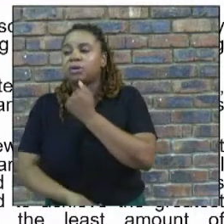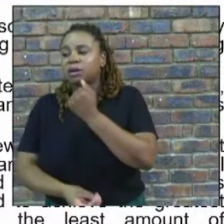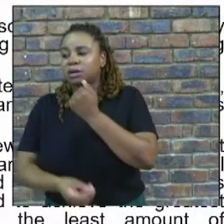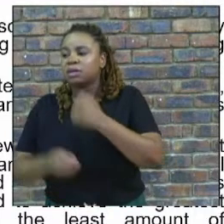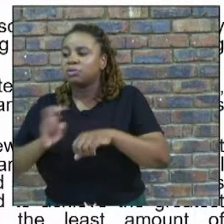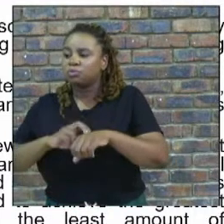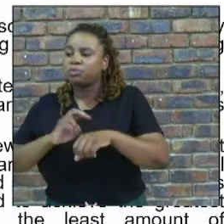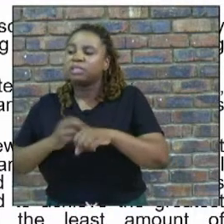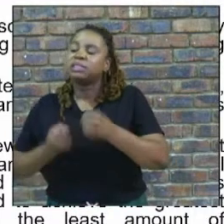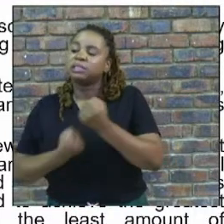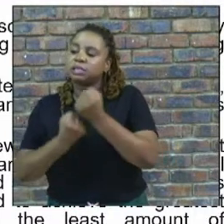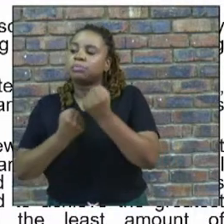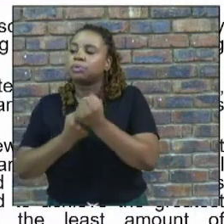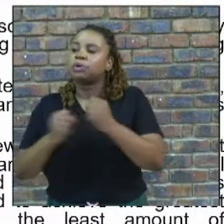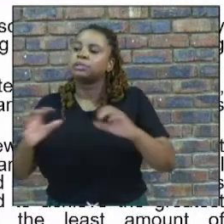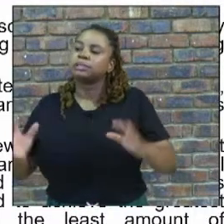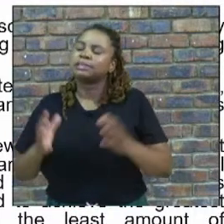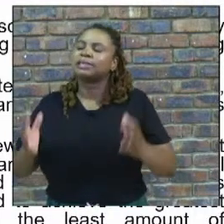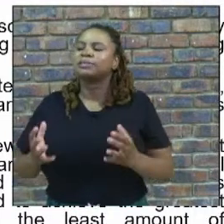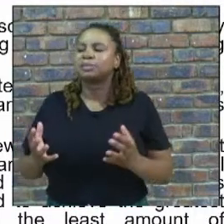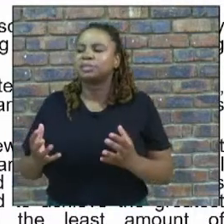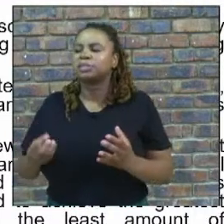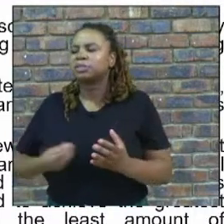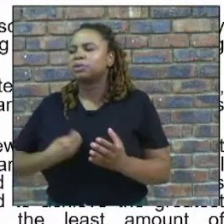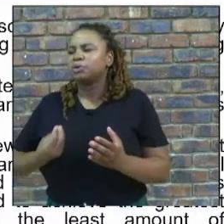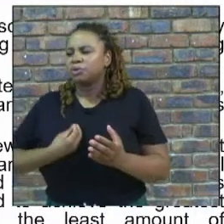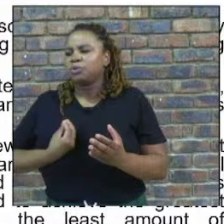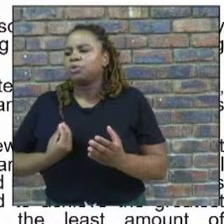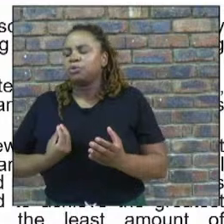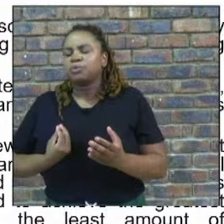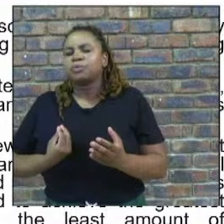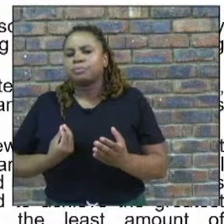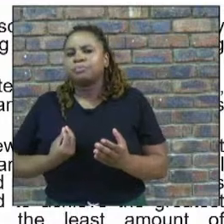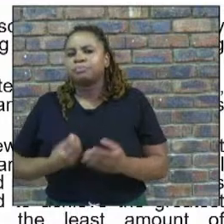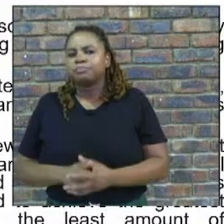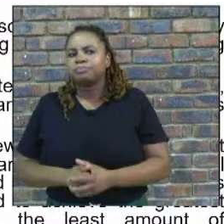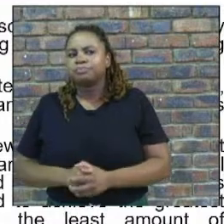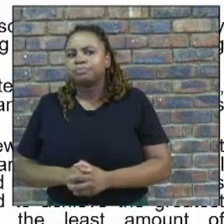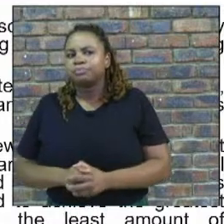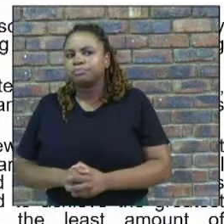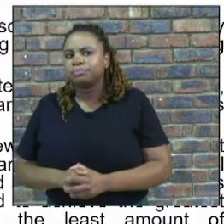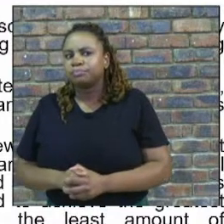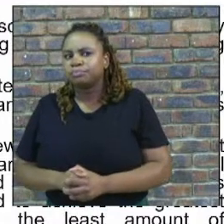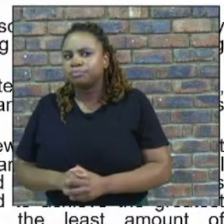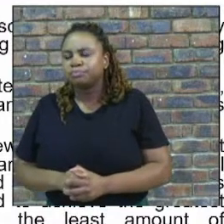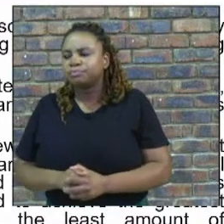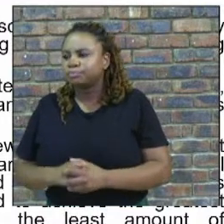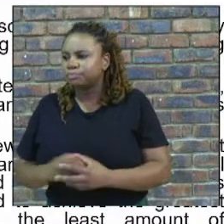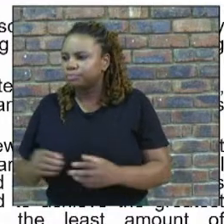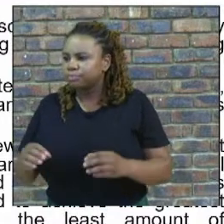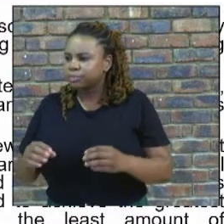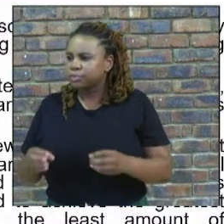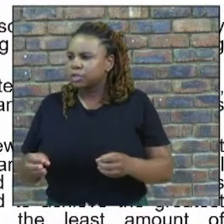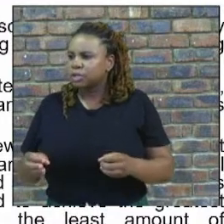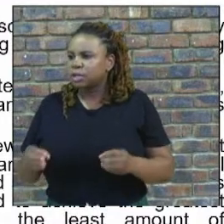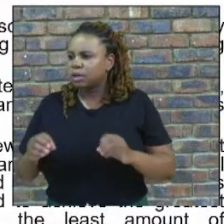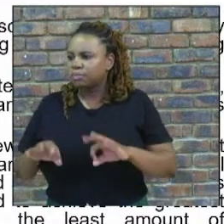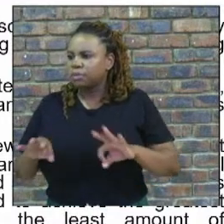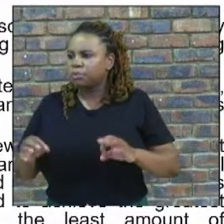But also we're saying that there will also be employment and economic prospects. But what hiriwa and what